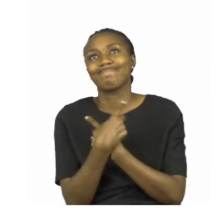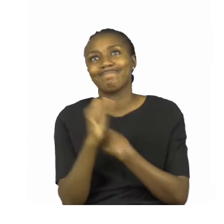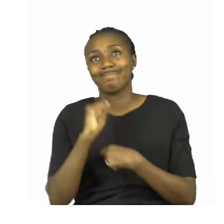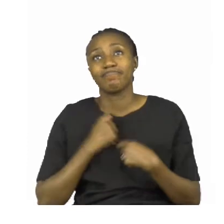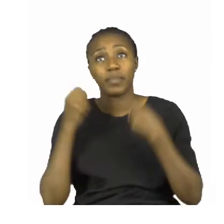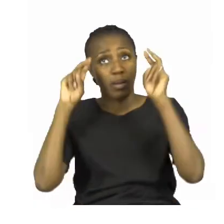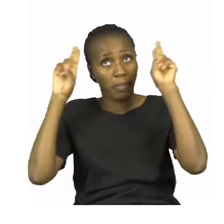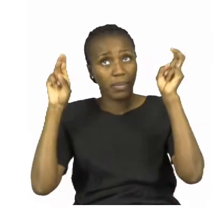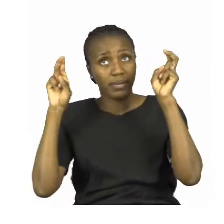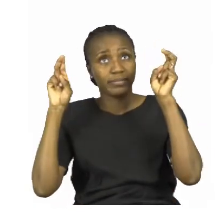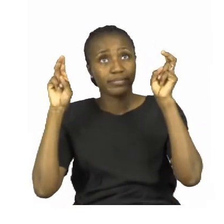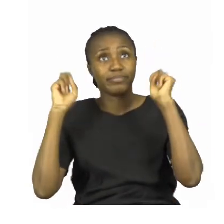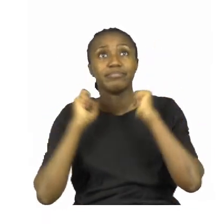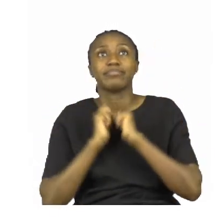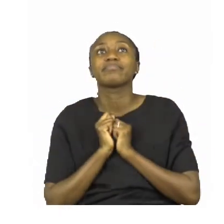My teddy bear.